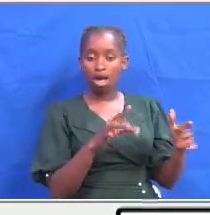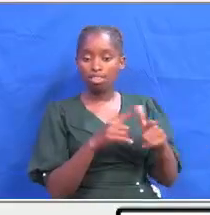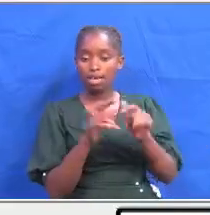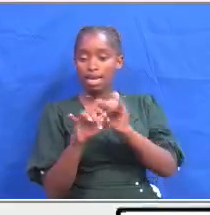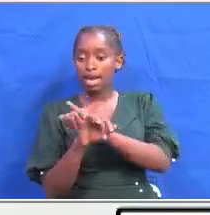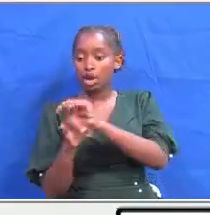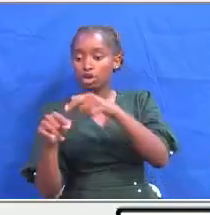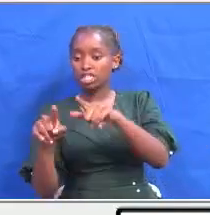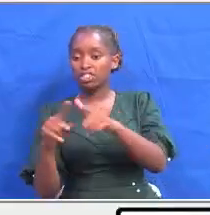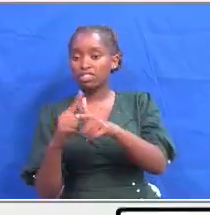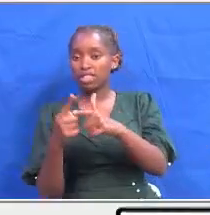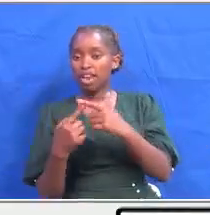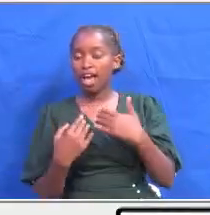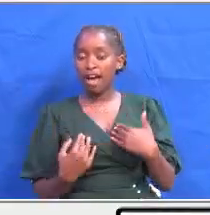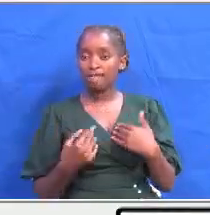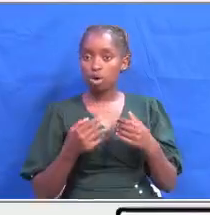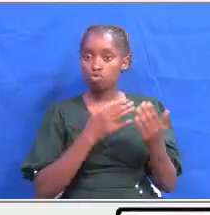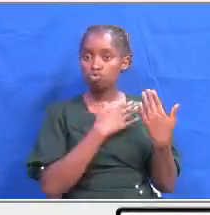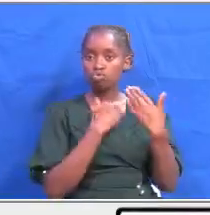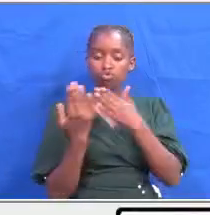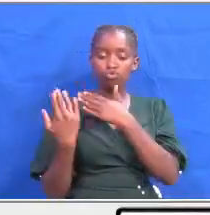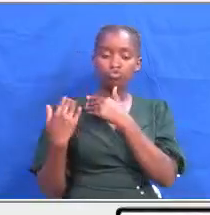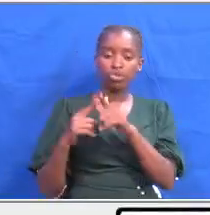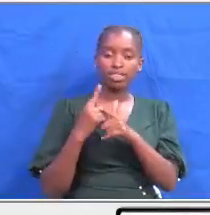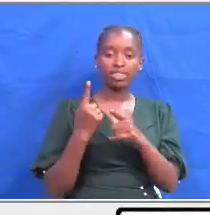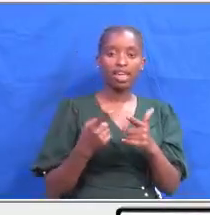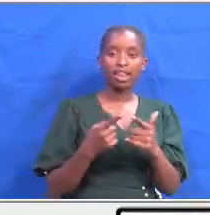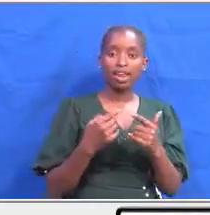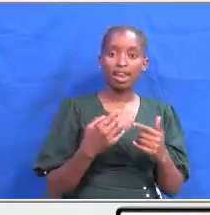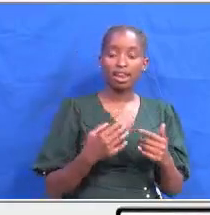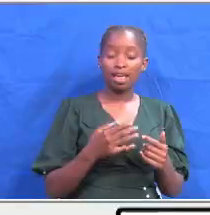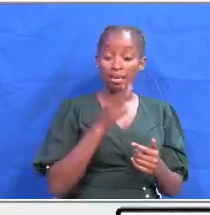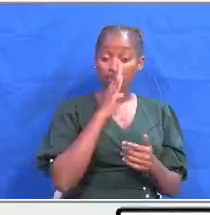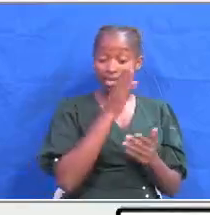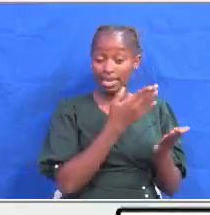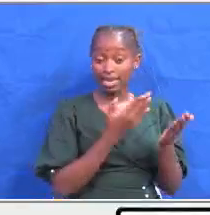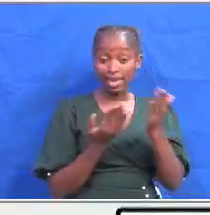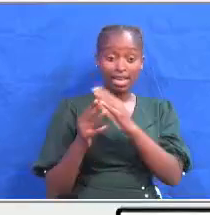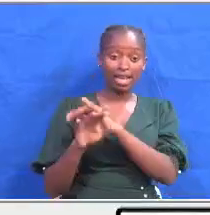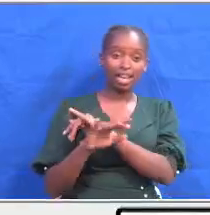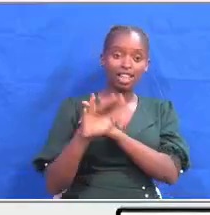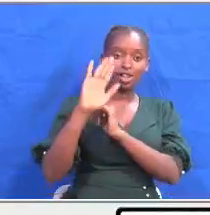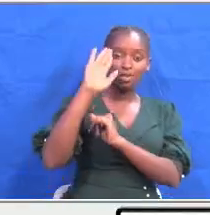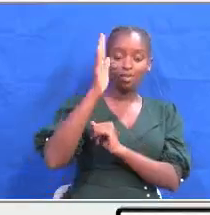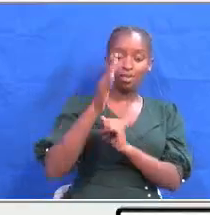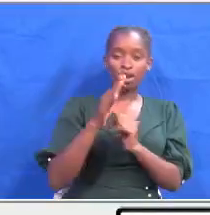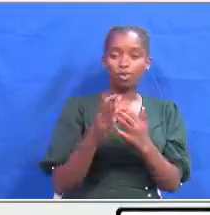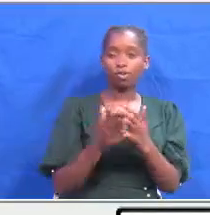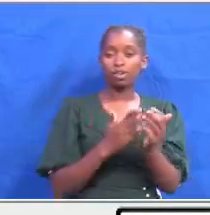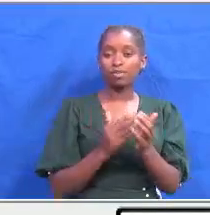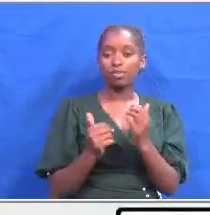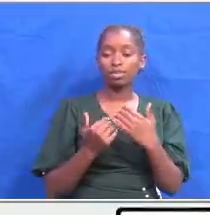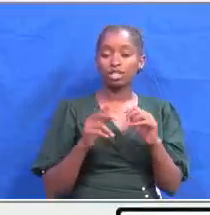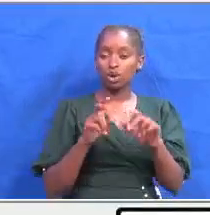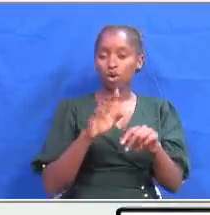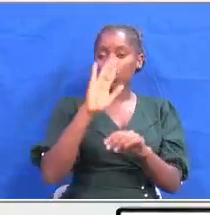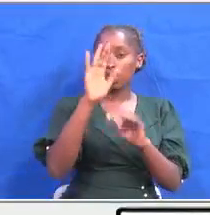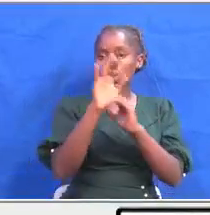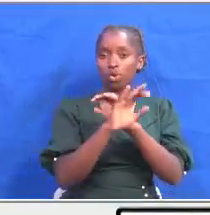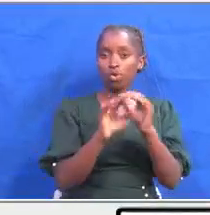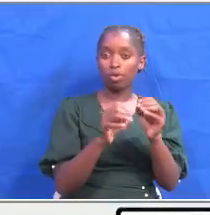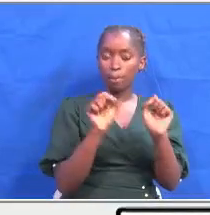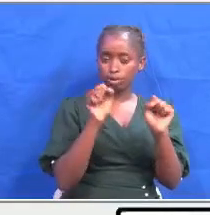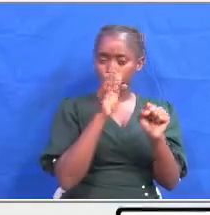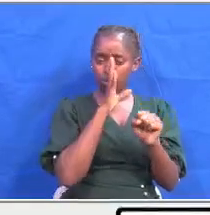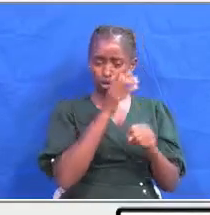uoge, basi utaogeshwa. Na utaogeshwa yale ujawai ona. You will be even shocked when somebody is